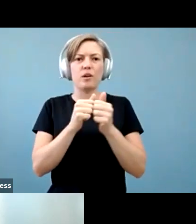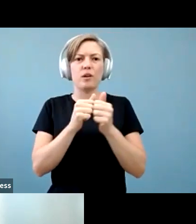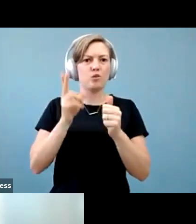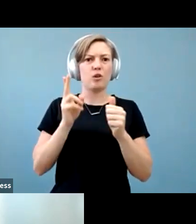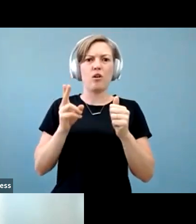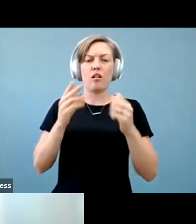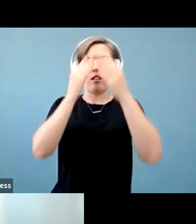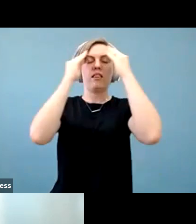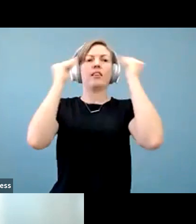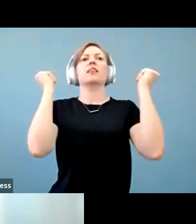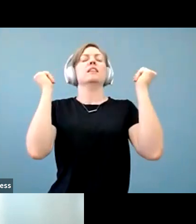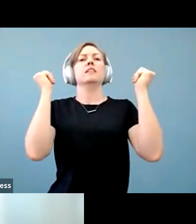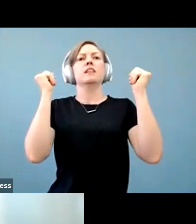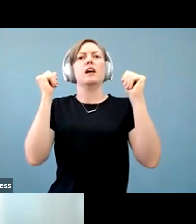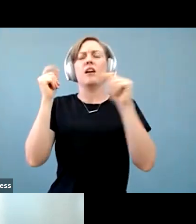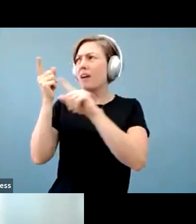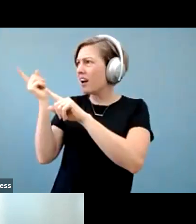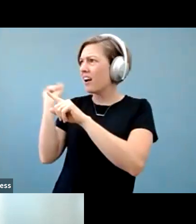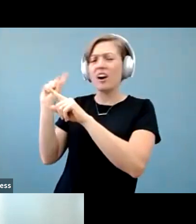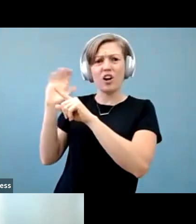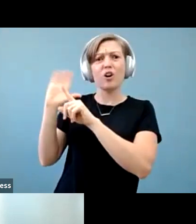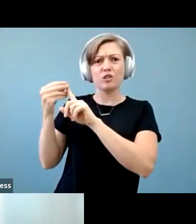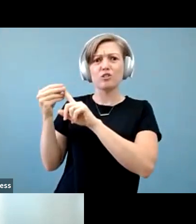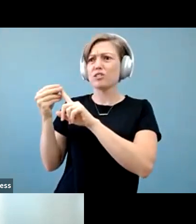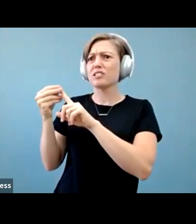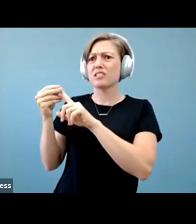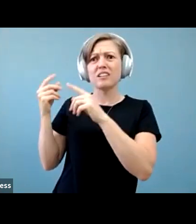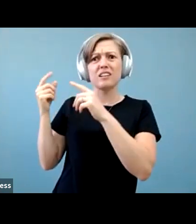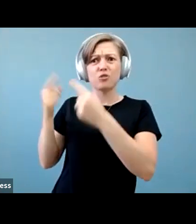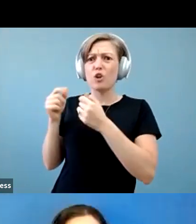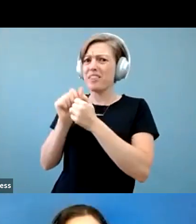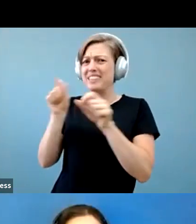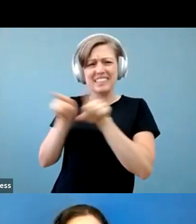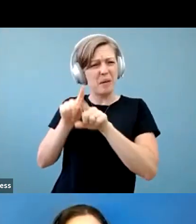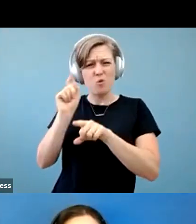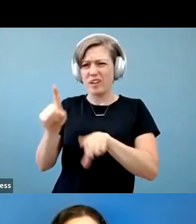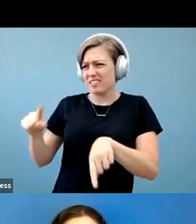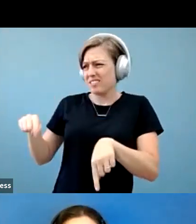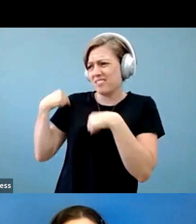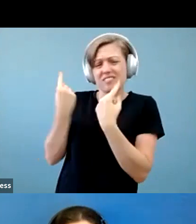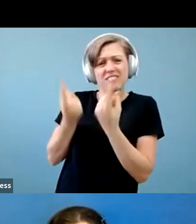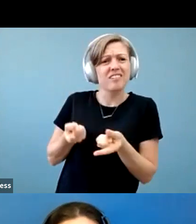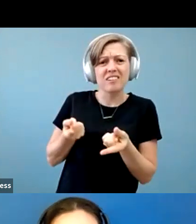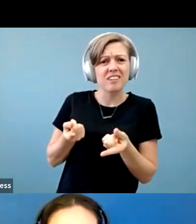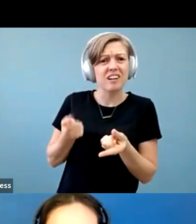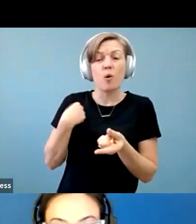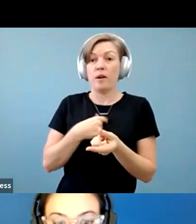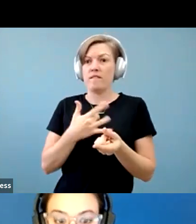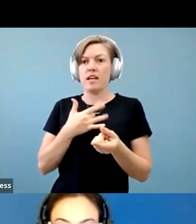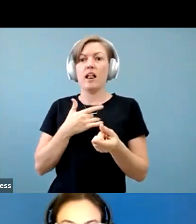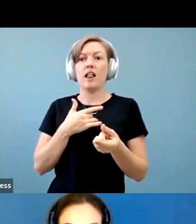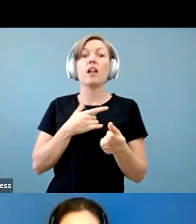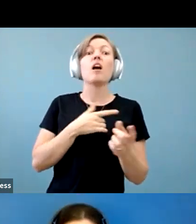way that many cultures and in many times have grappled with these very same questions. And if we feel ourselves drawn back